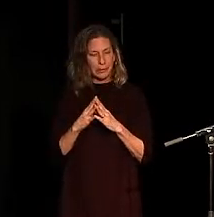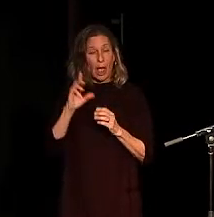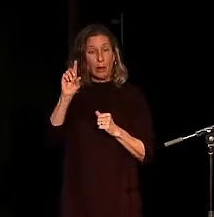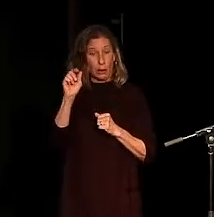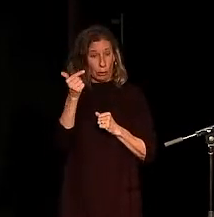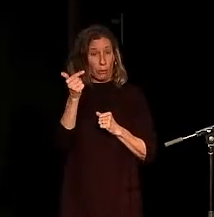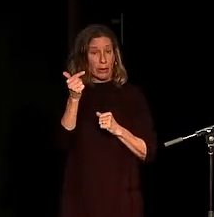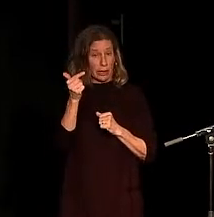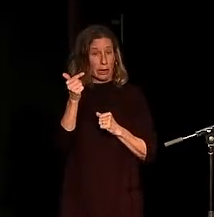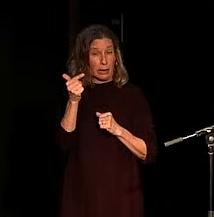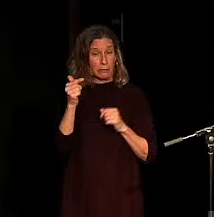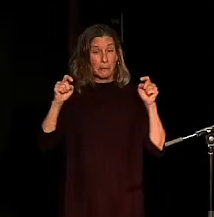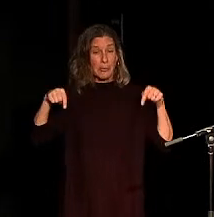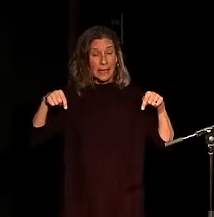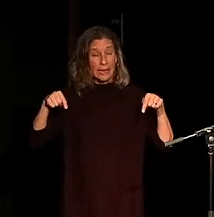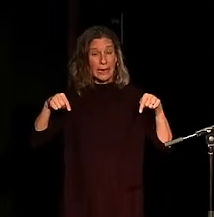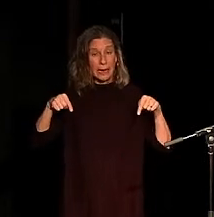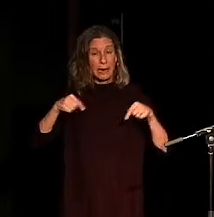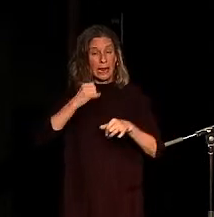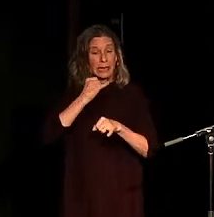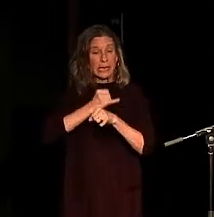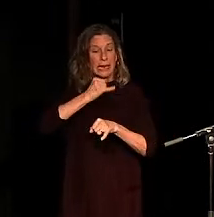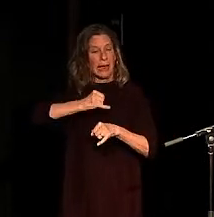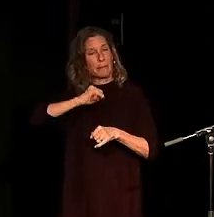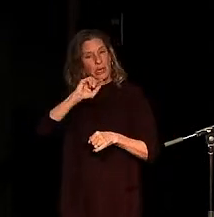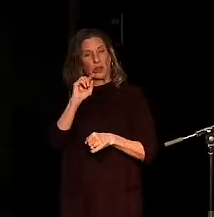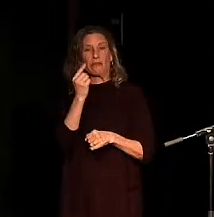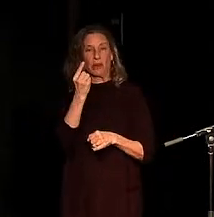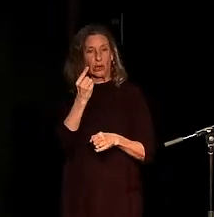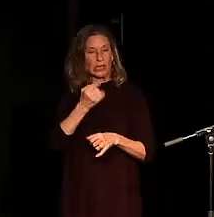LaGuardia is a campus first